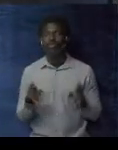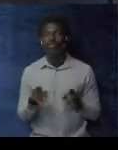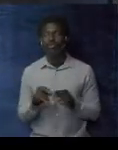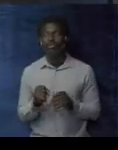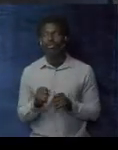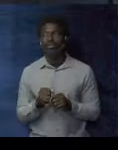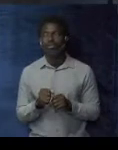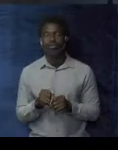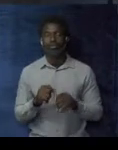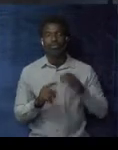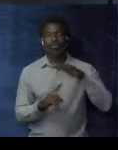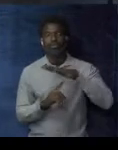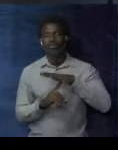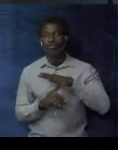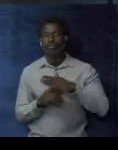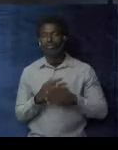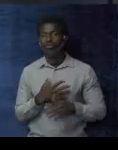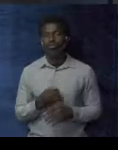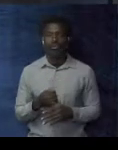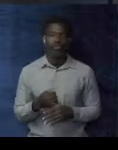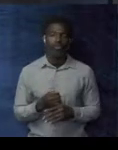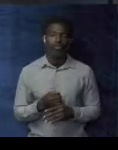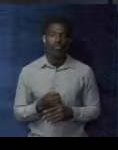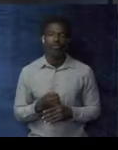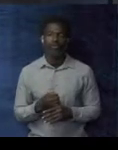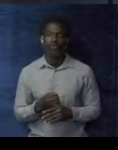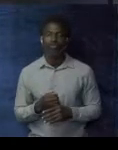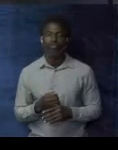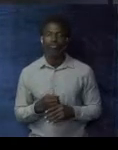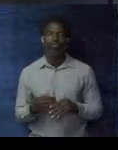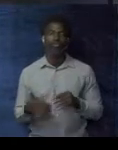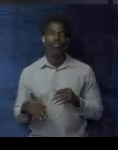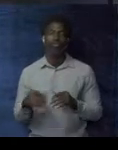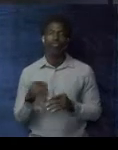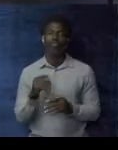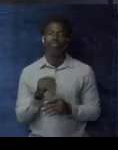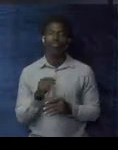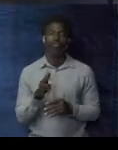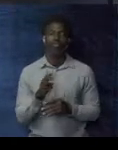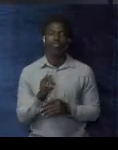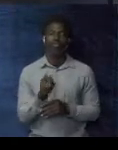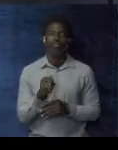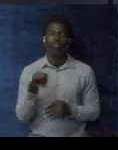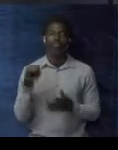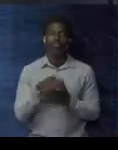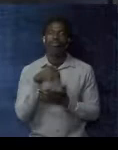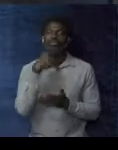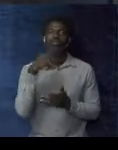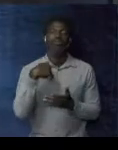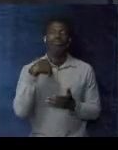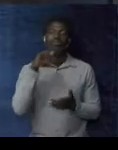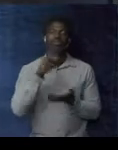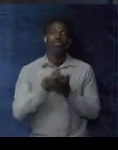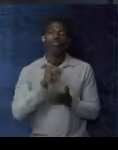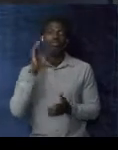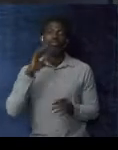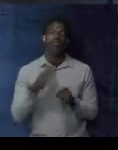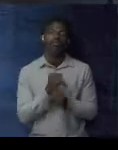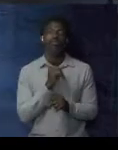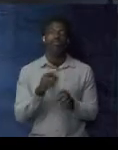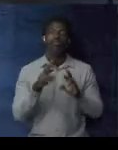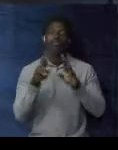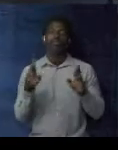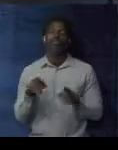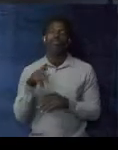rectangles, it has a rectangular top and a rectangular base and a rectangular top, that should tell me that I will get a